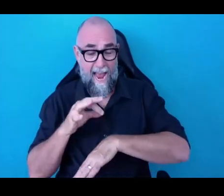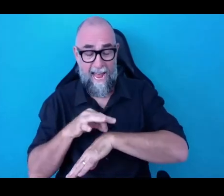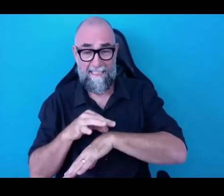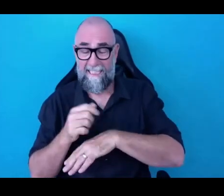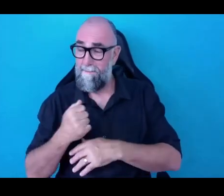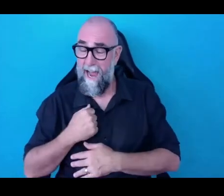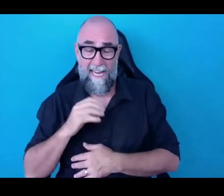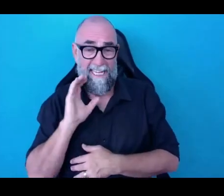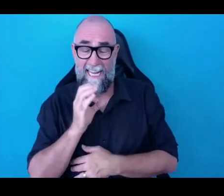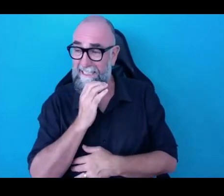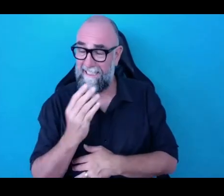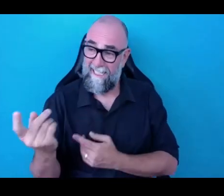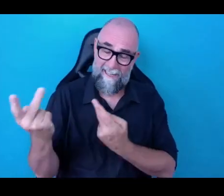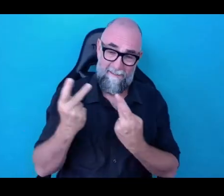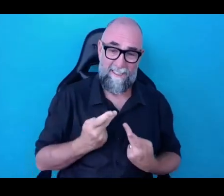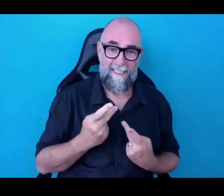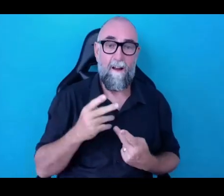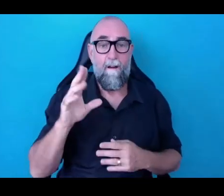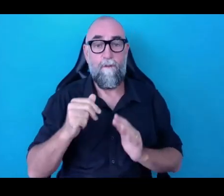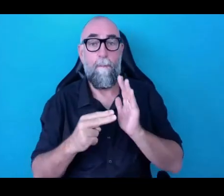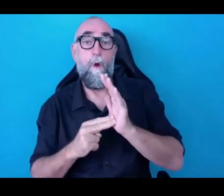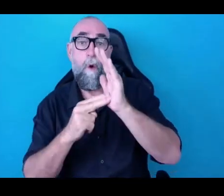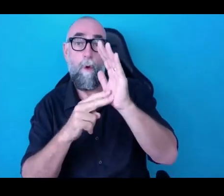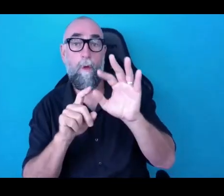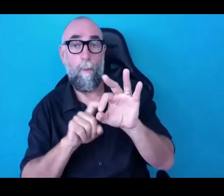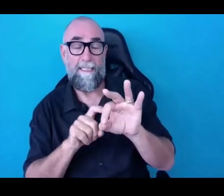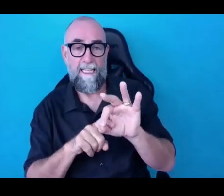beautiful basket from North Queensland, together.